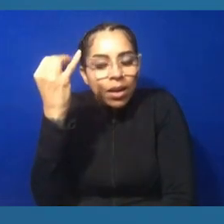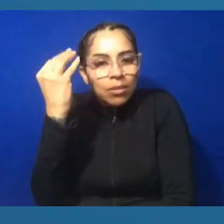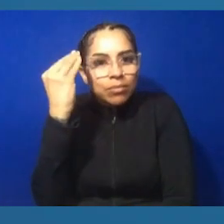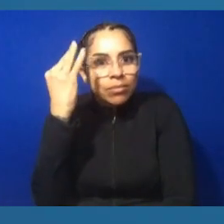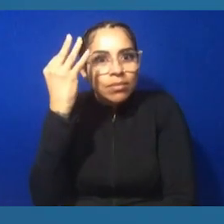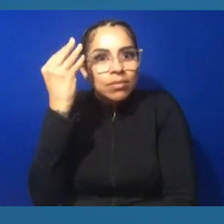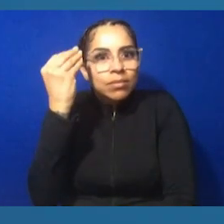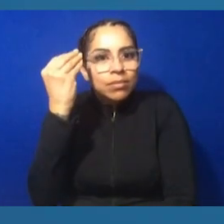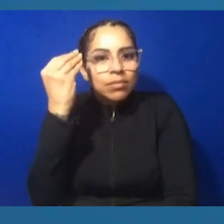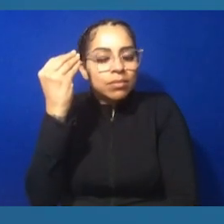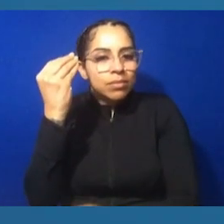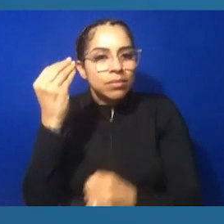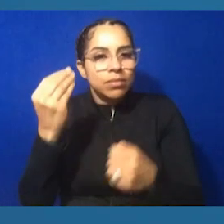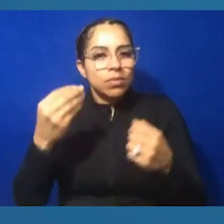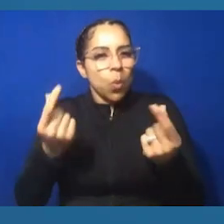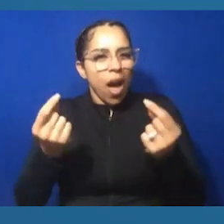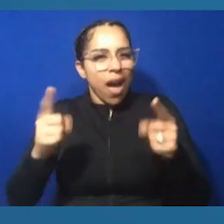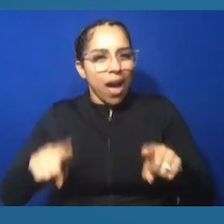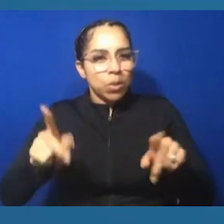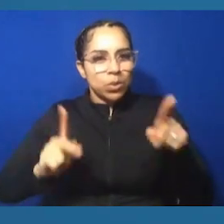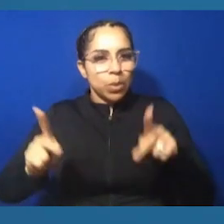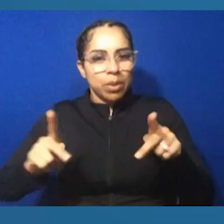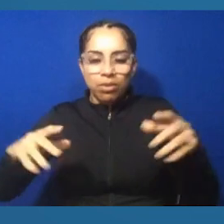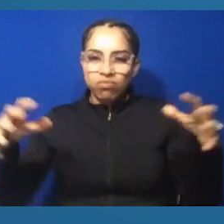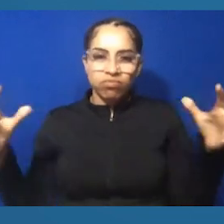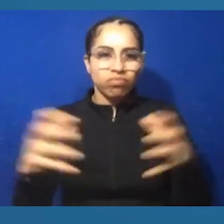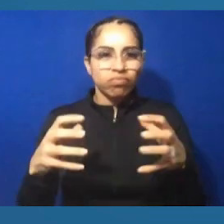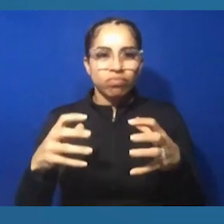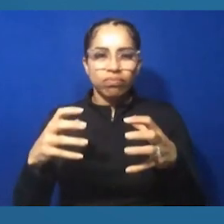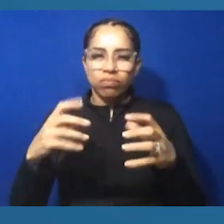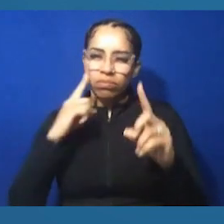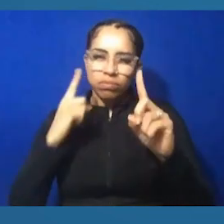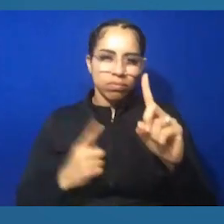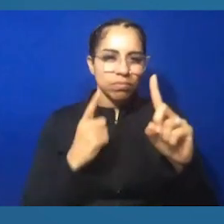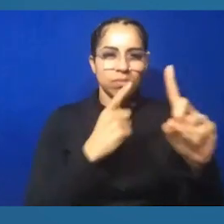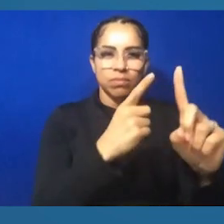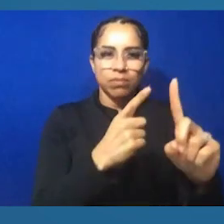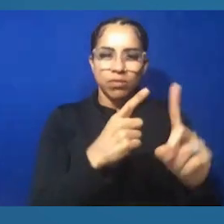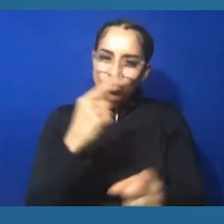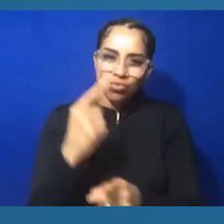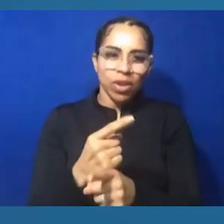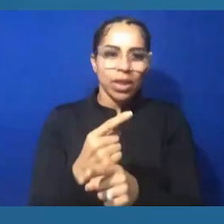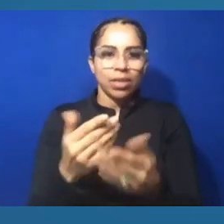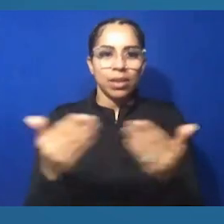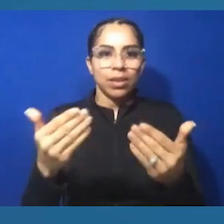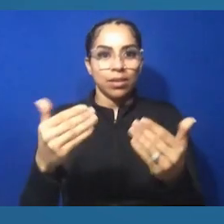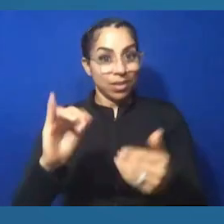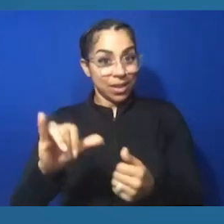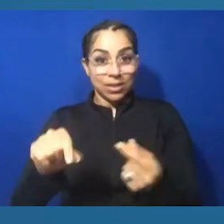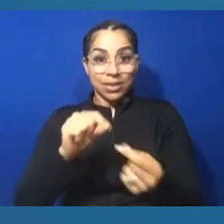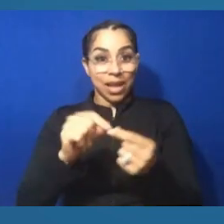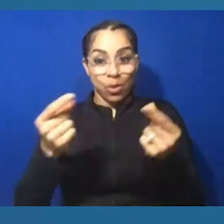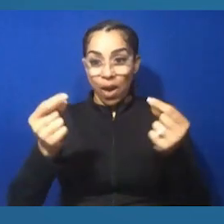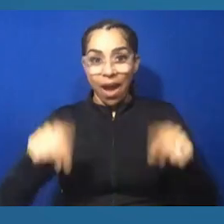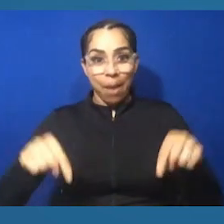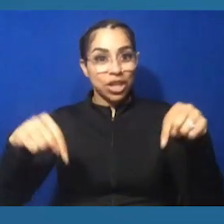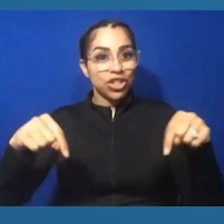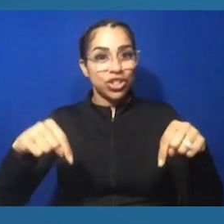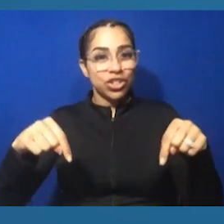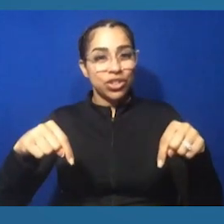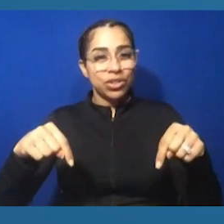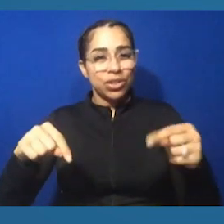mobilize to do the right thing. And that's exactly what happened here. And I'm talking about, like I said, the DAs